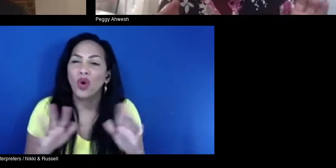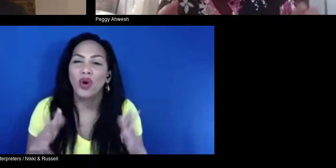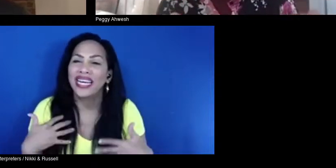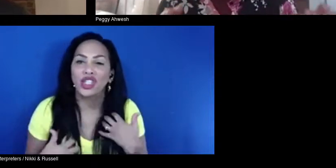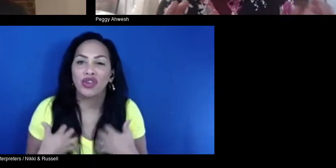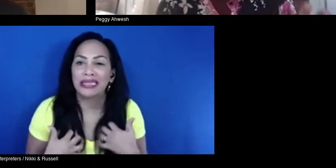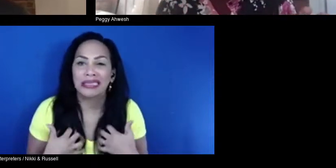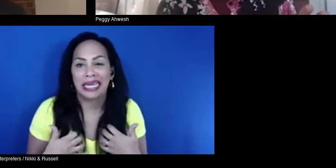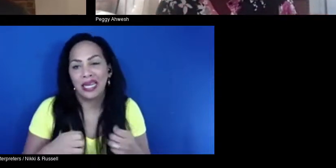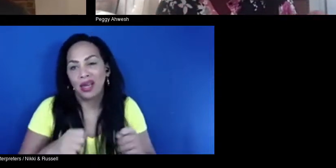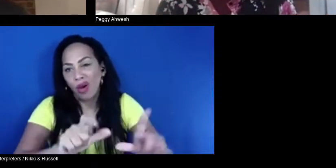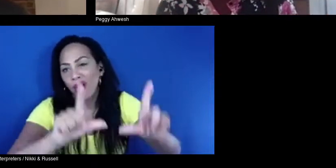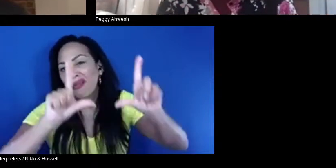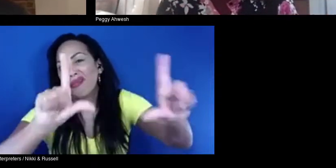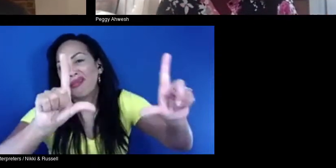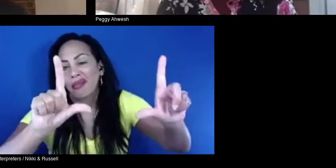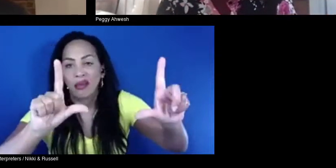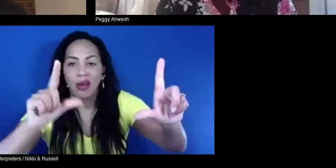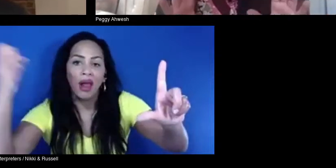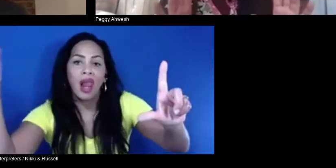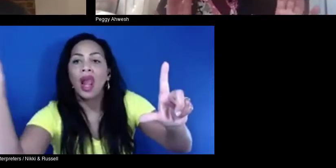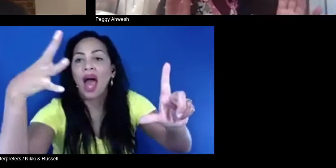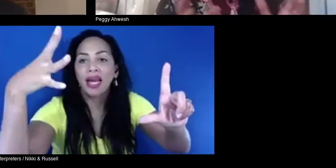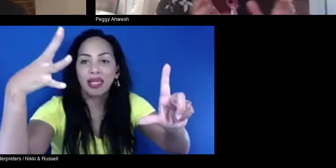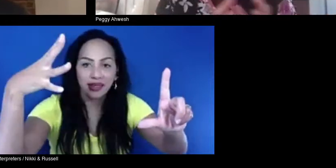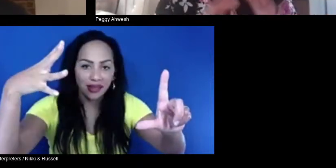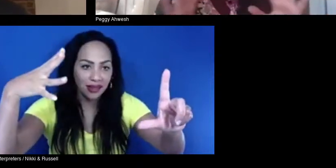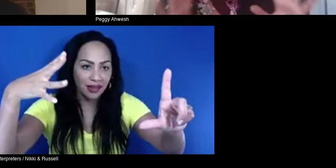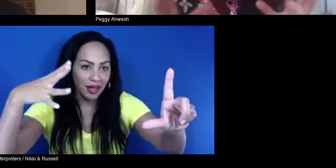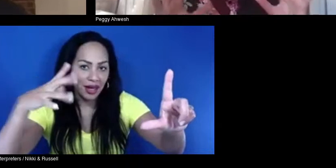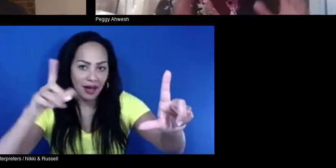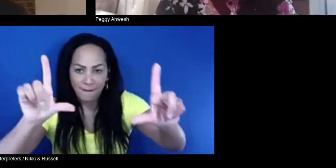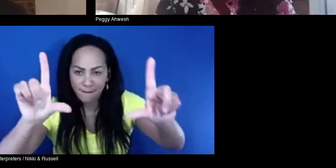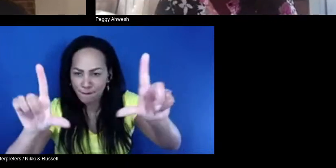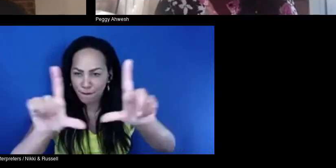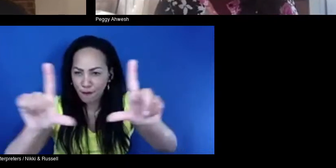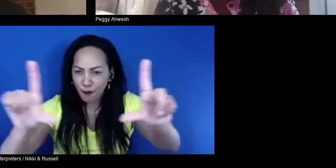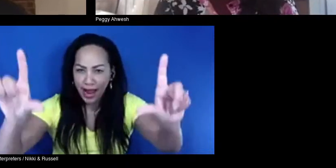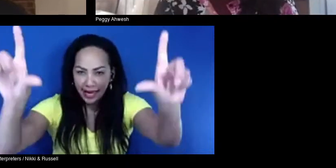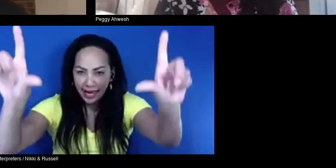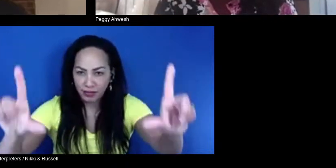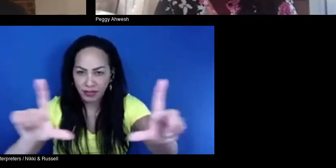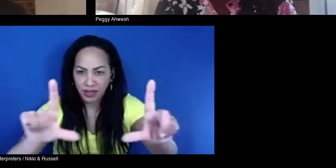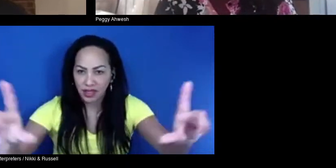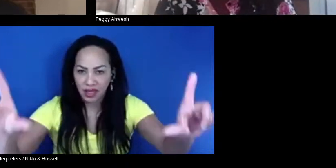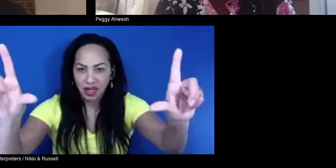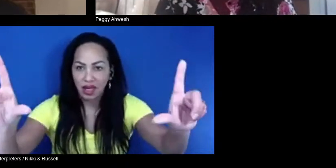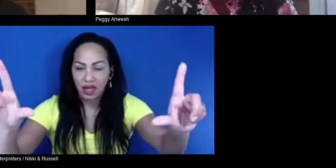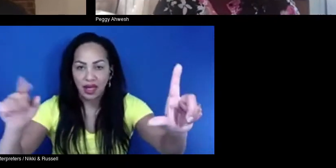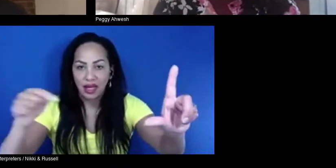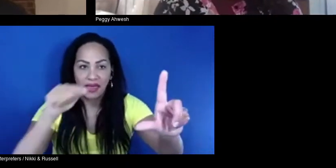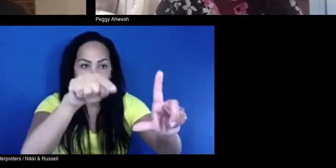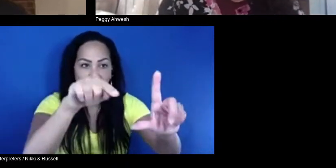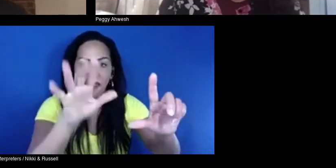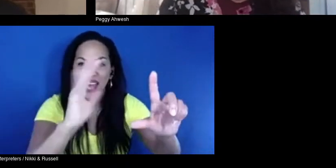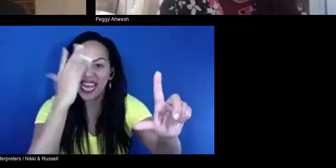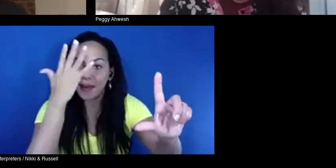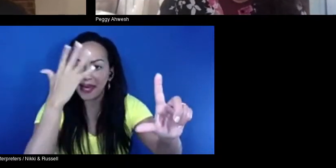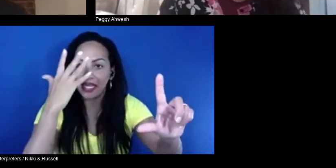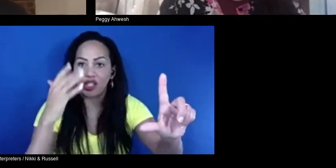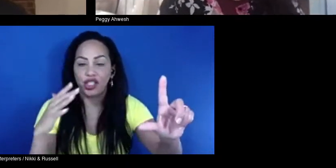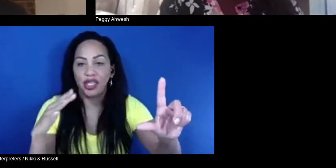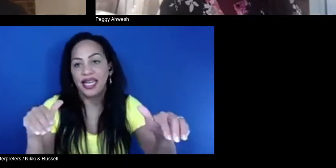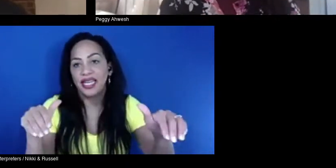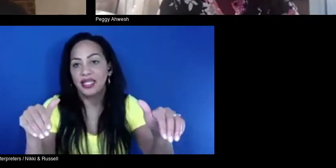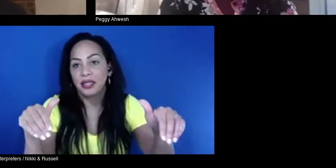up beautifully and lit nice and sort of passive in a way. I like a more